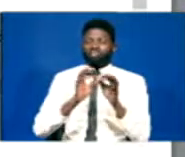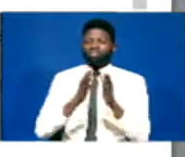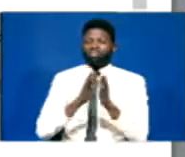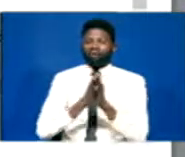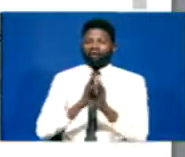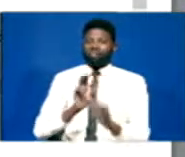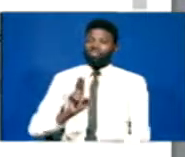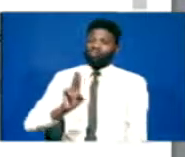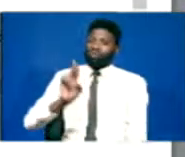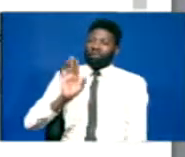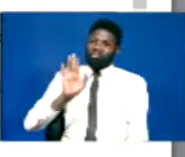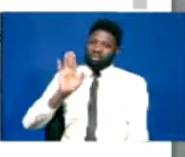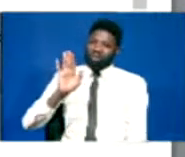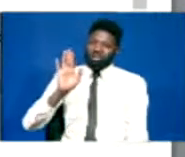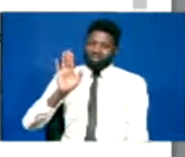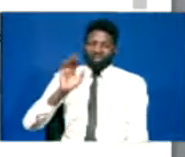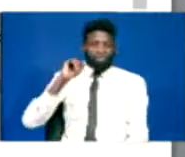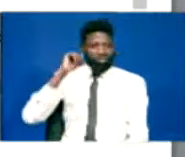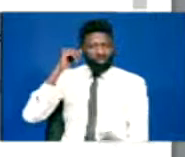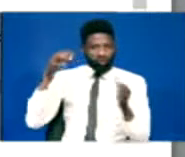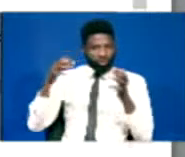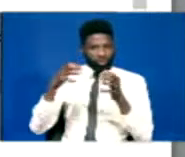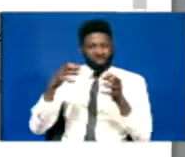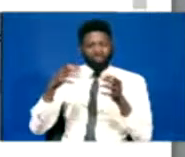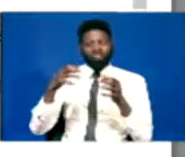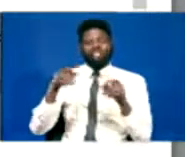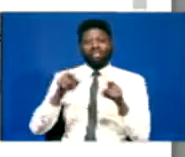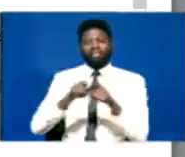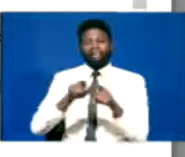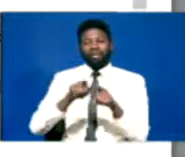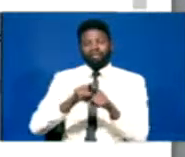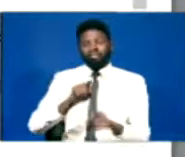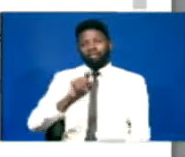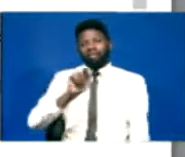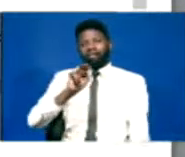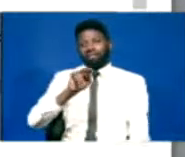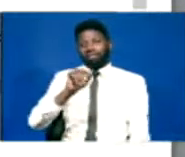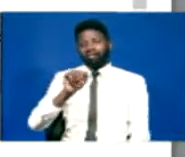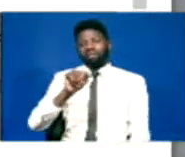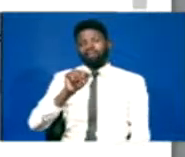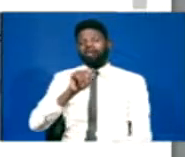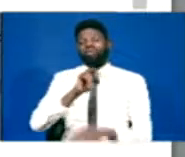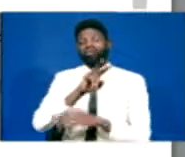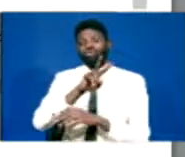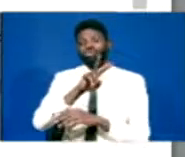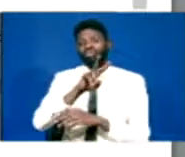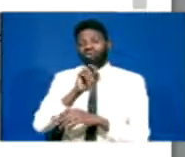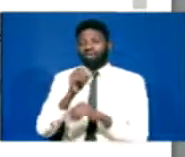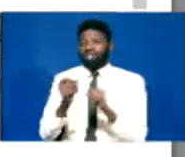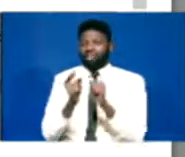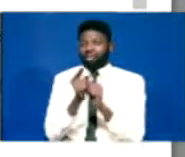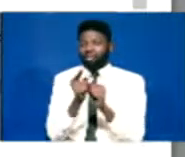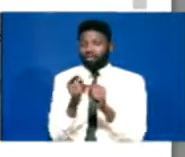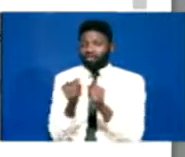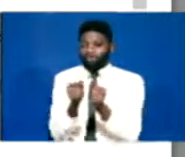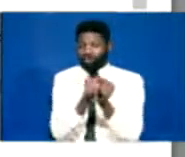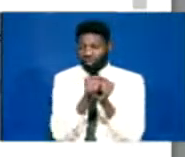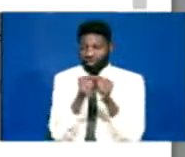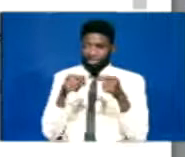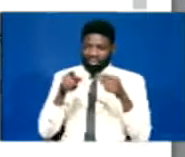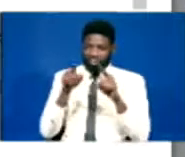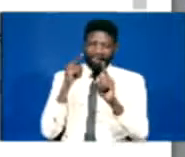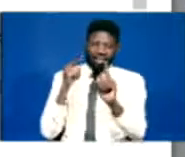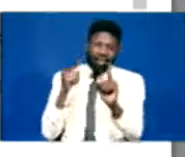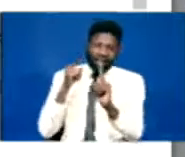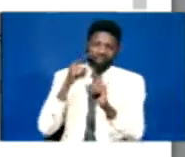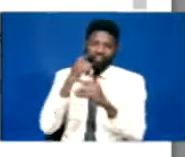Kenyatta's party, that is National Alliance, in 2011, and together the duo went at it for the